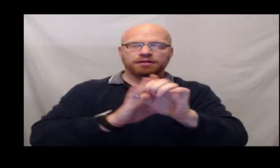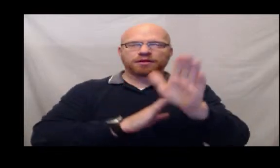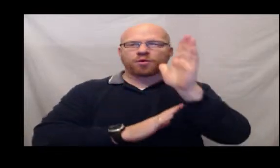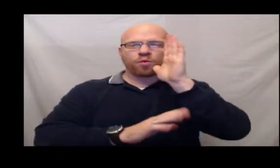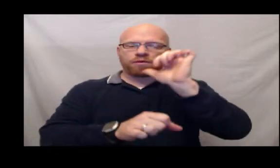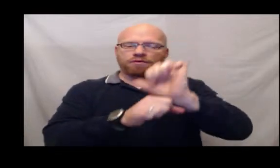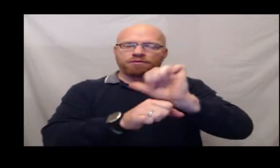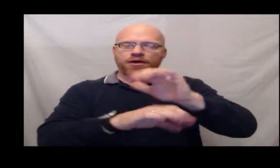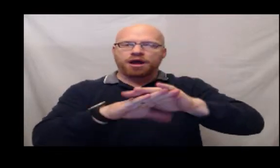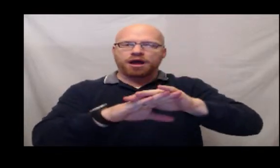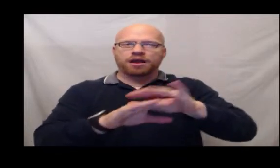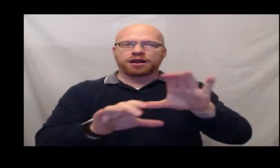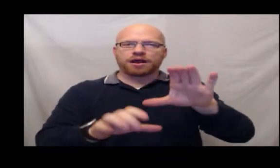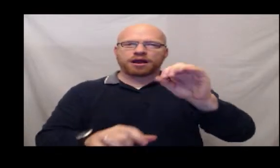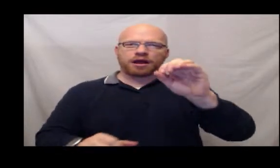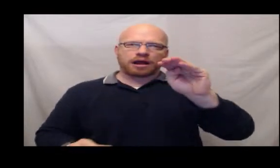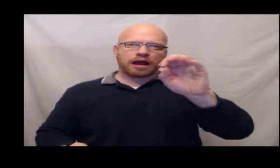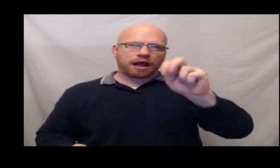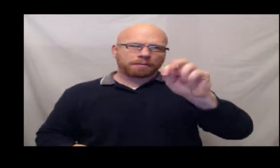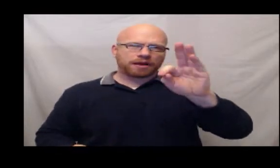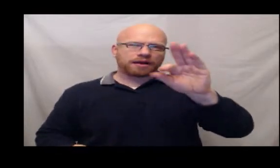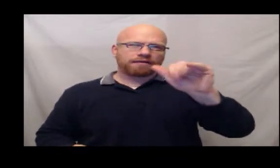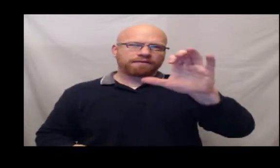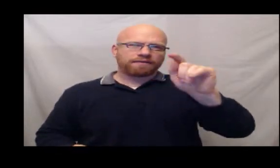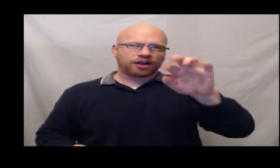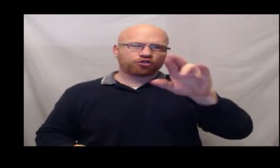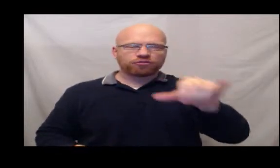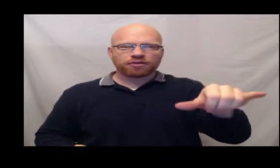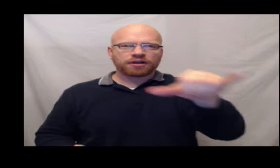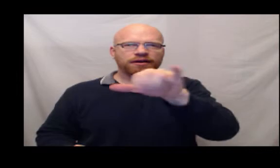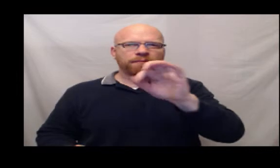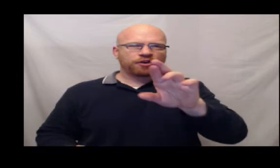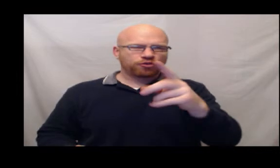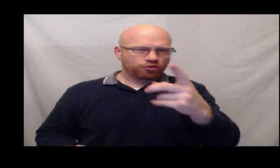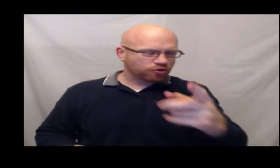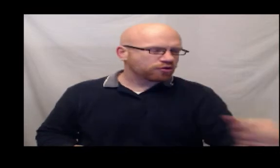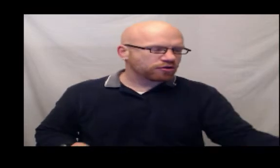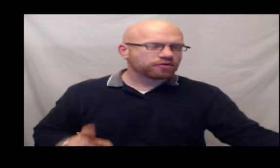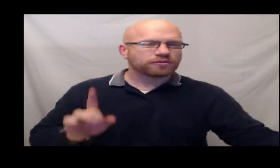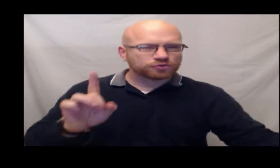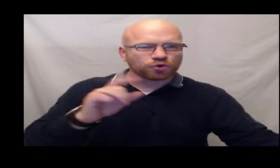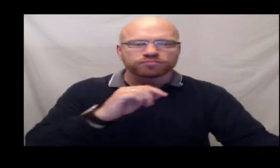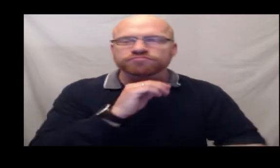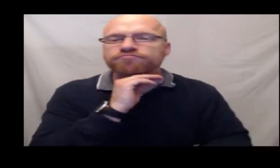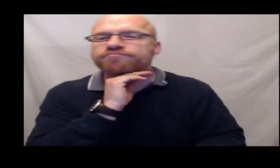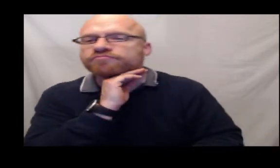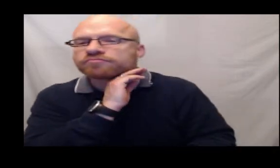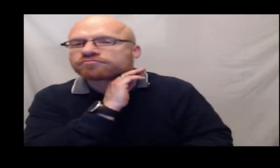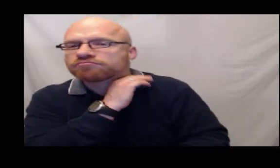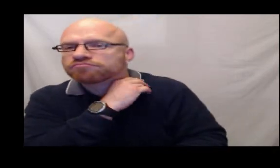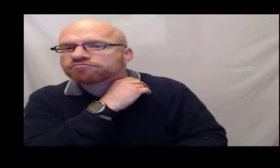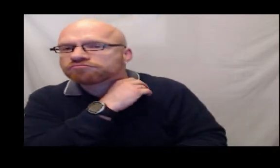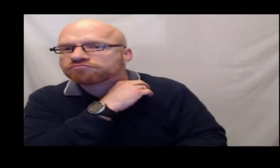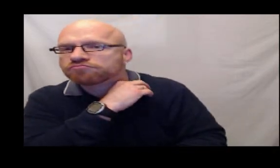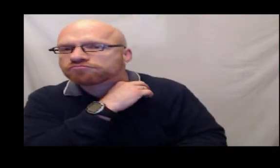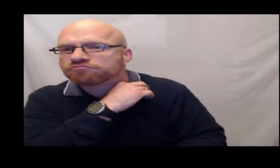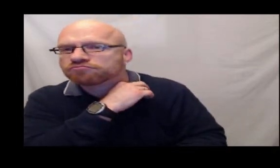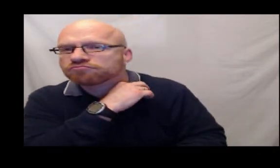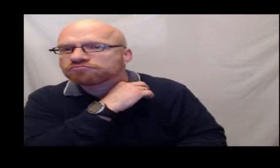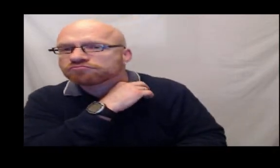In this example, we're going to talk about or look at common factors within trinomials first.